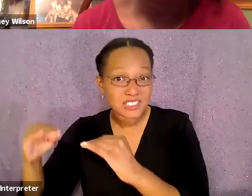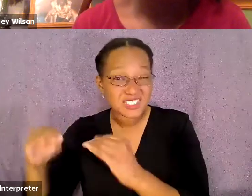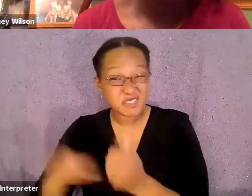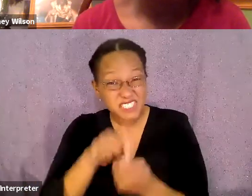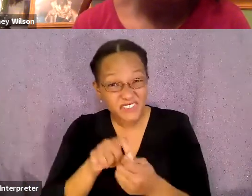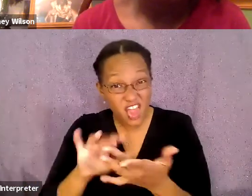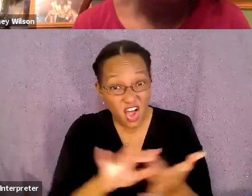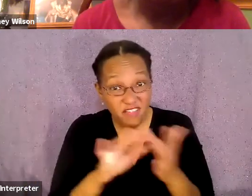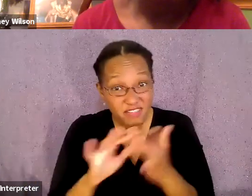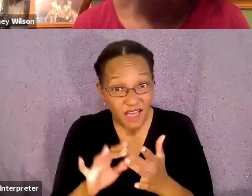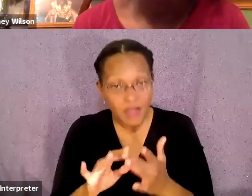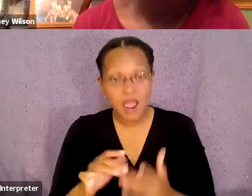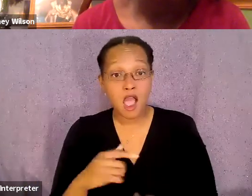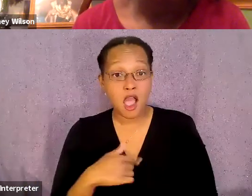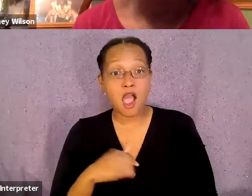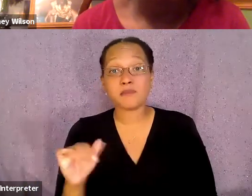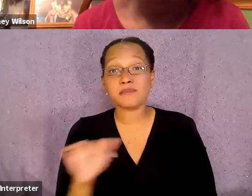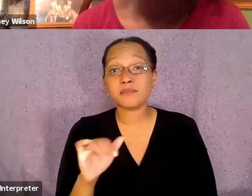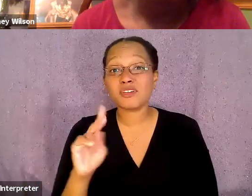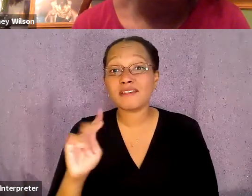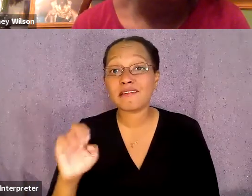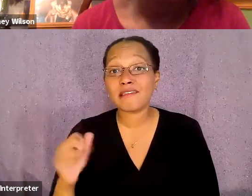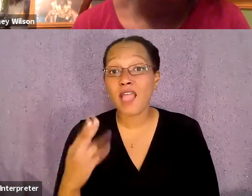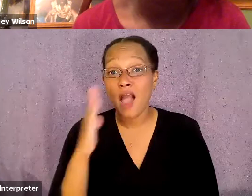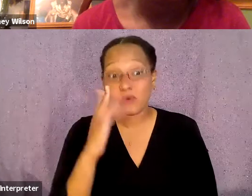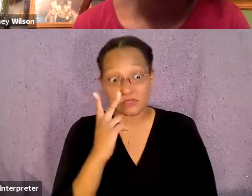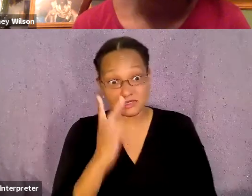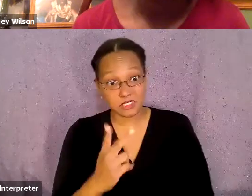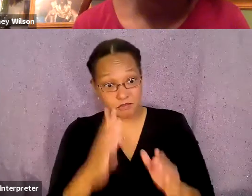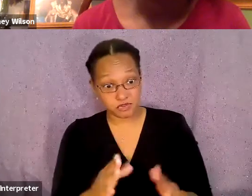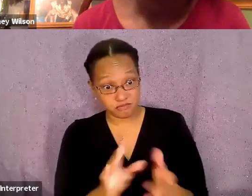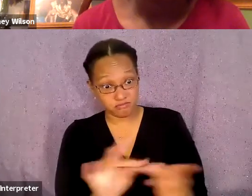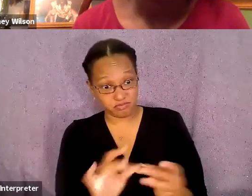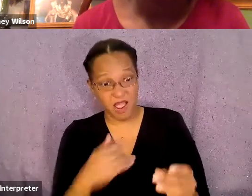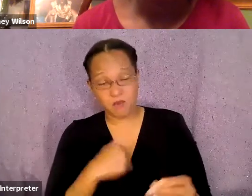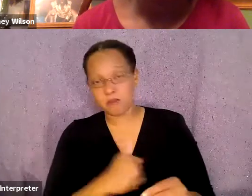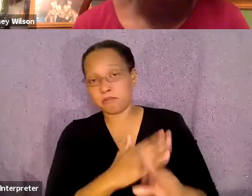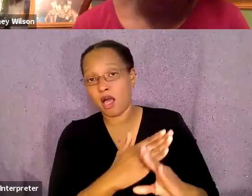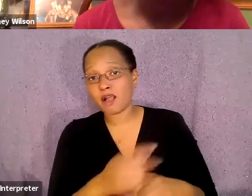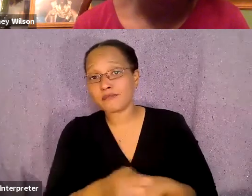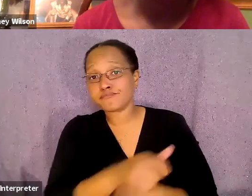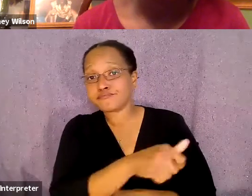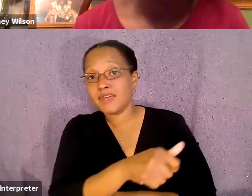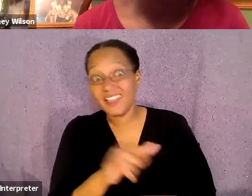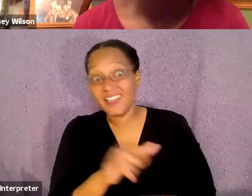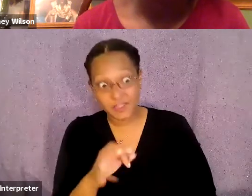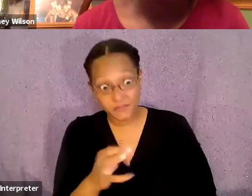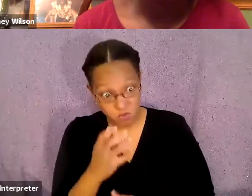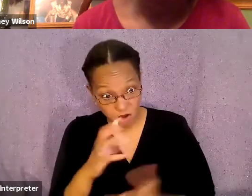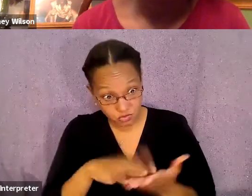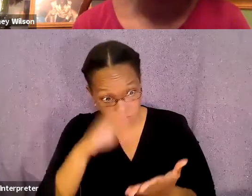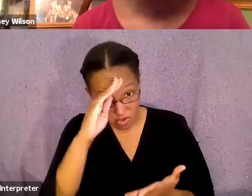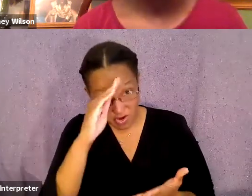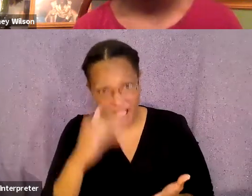similar to what Keah was saying. I will block and mute you and go on about my business. If you want to be educated, I have a consulting fee that you can